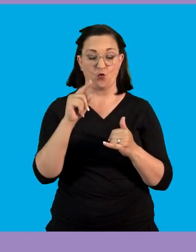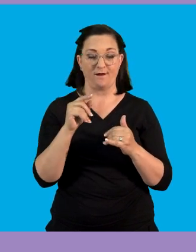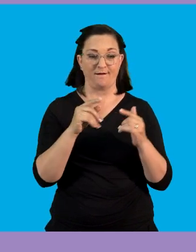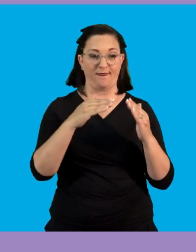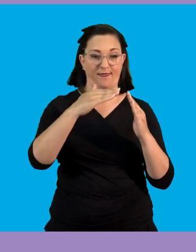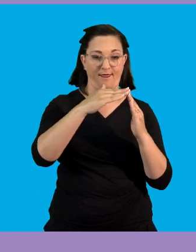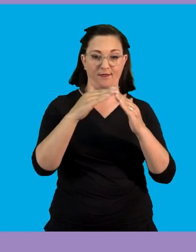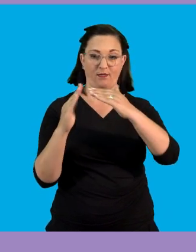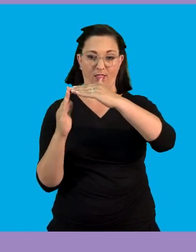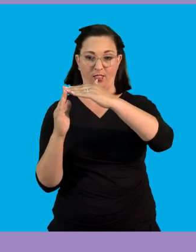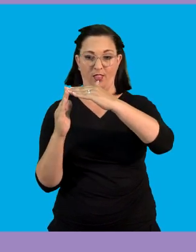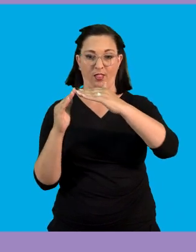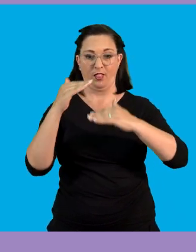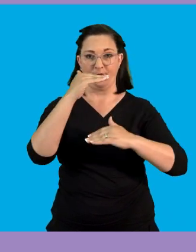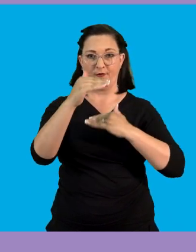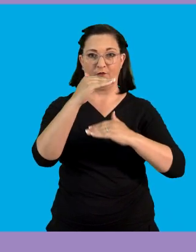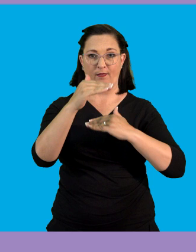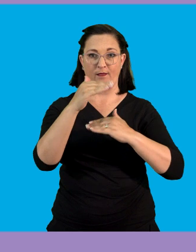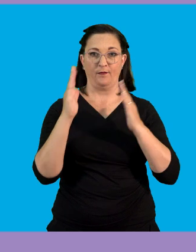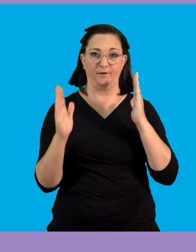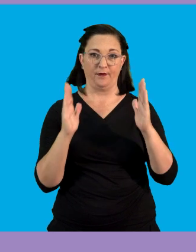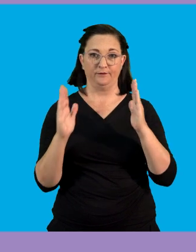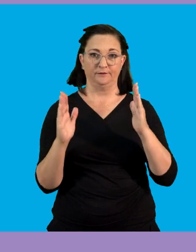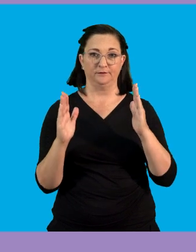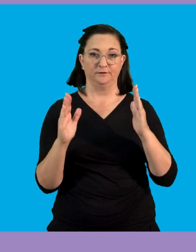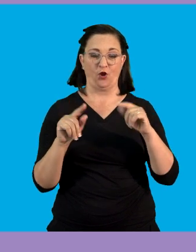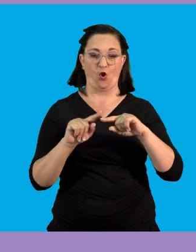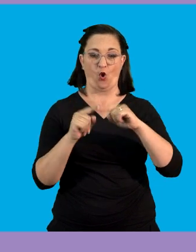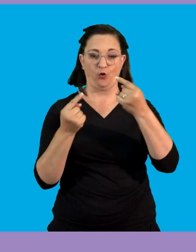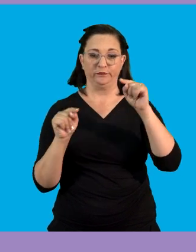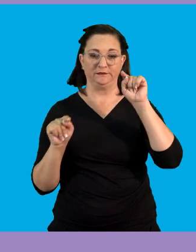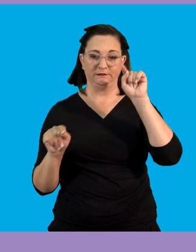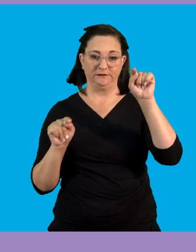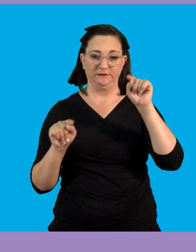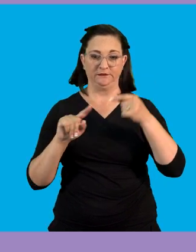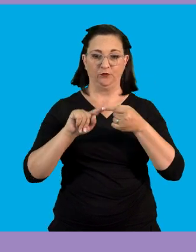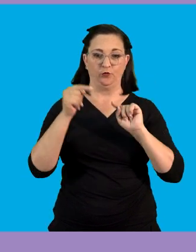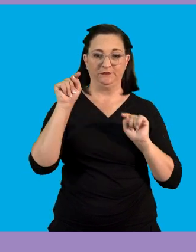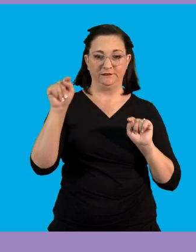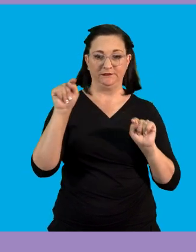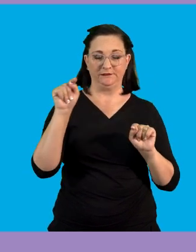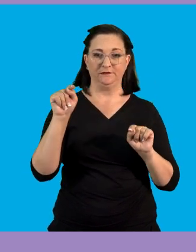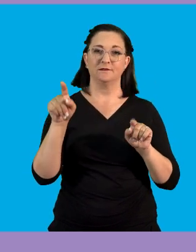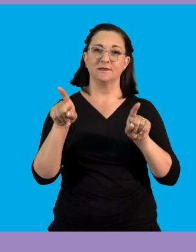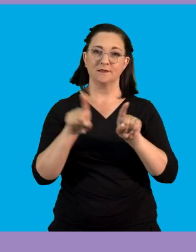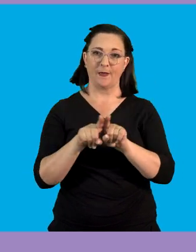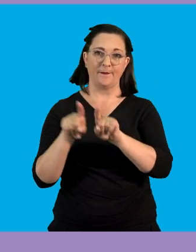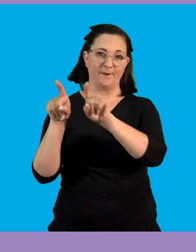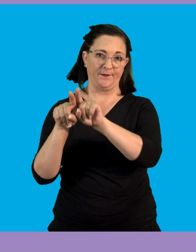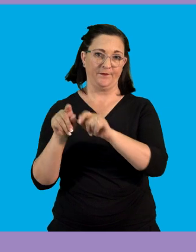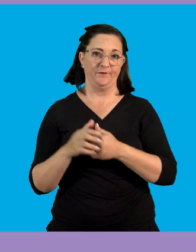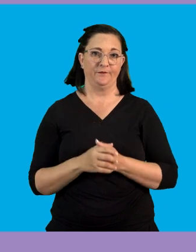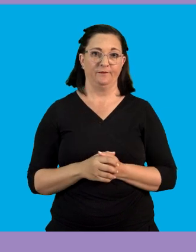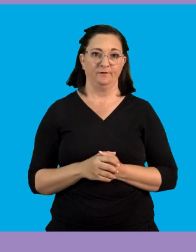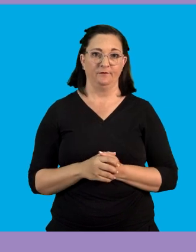shape, or angles between 2 parallel lines that are on the other side of the transversal?